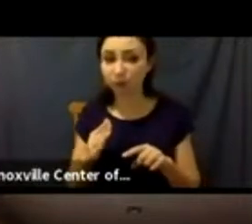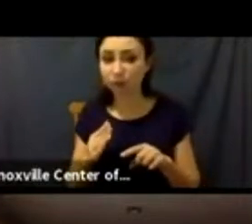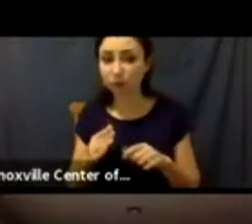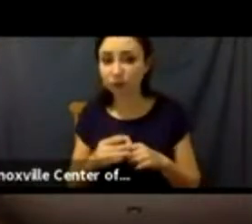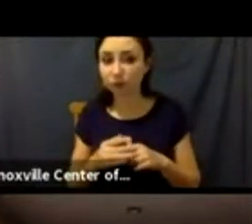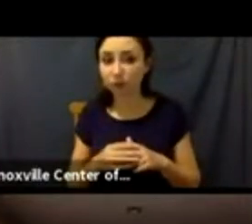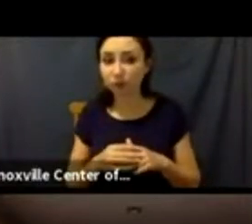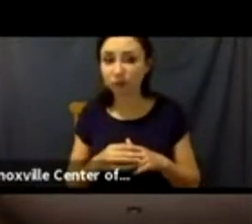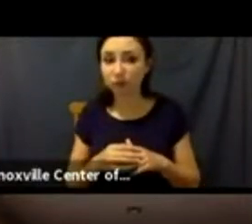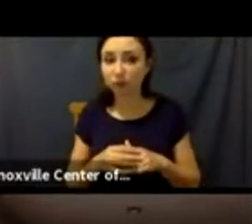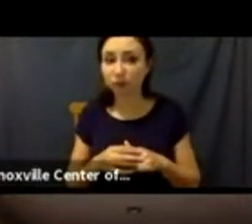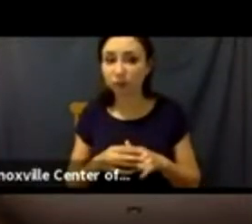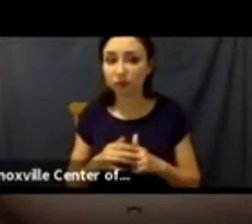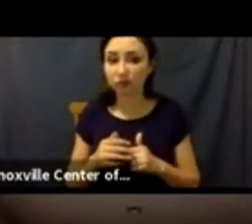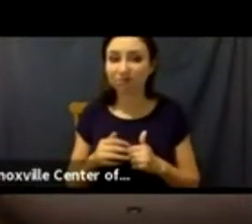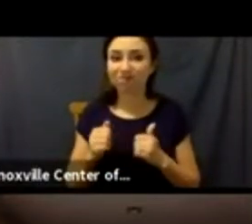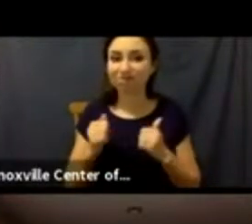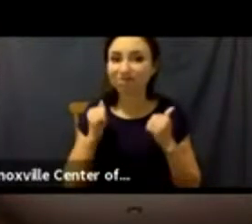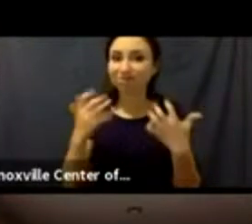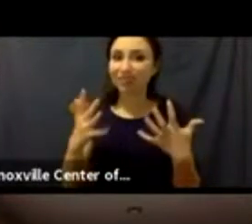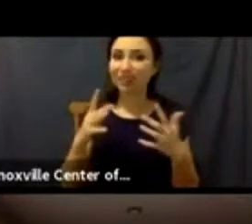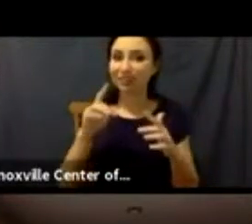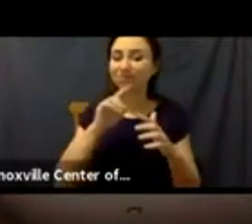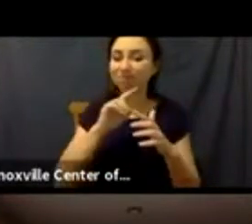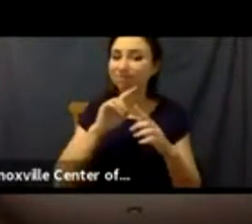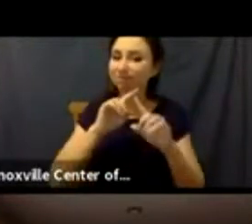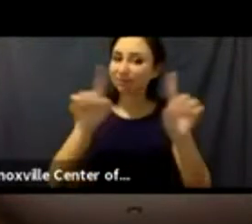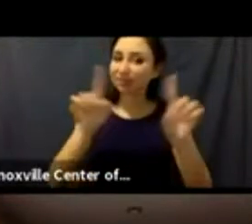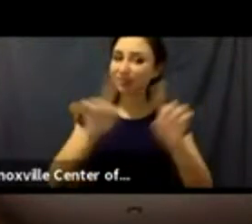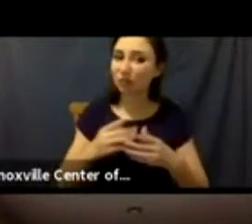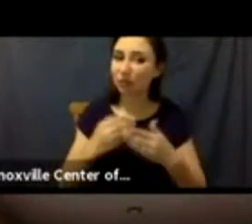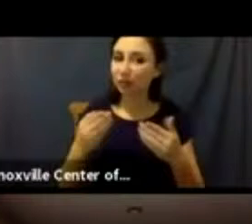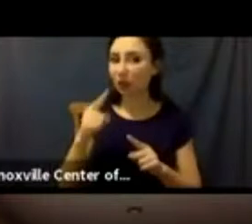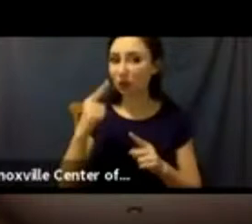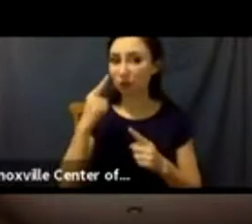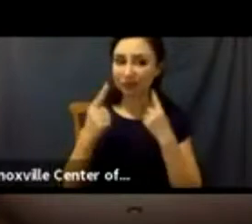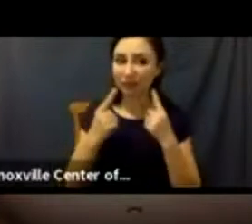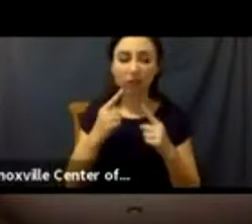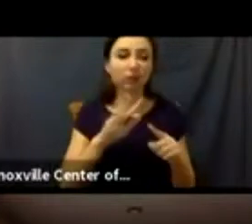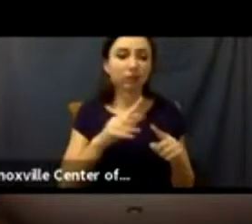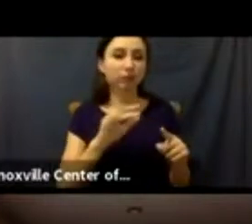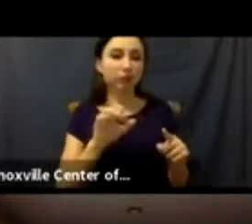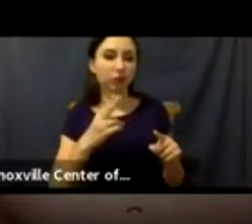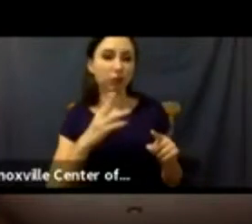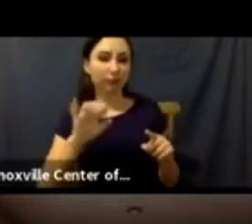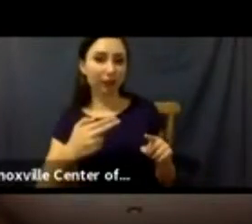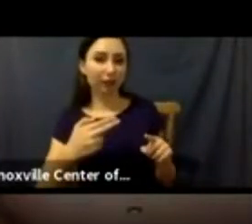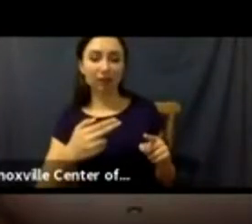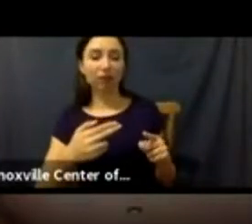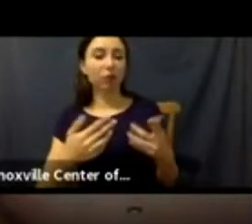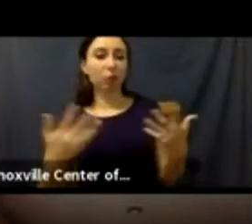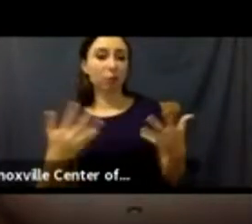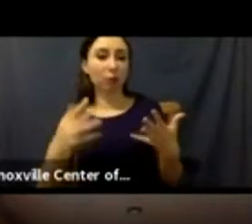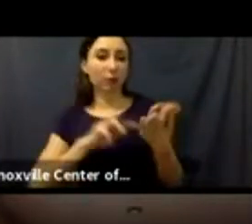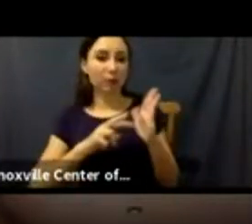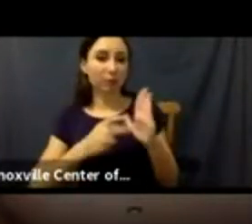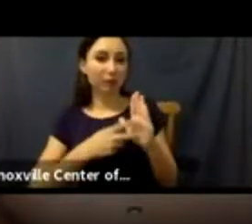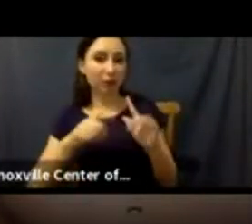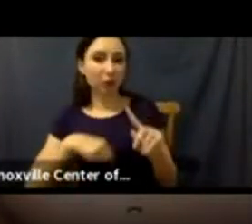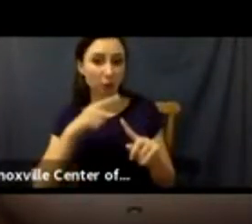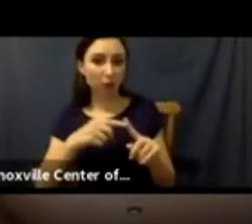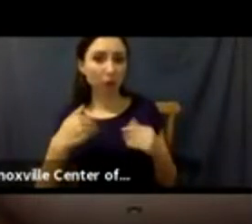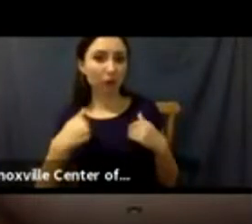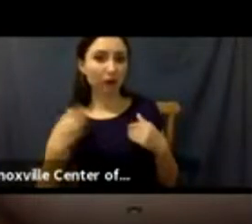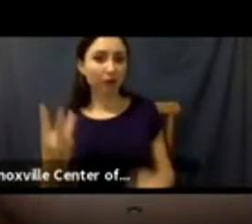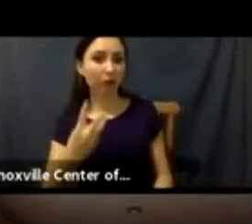all the things you guys consider to. Well, no, Dr. Buchanan, what I'm saying is when we have our Wednesday conversation, we will tell, in the